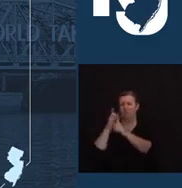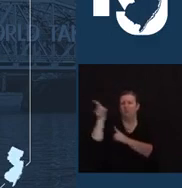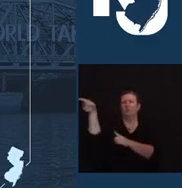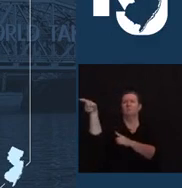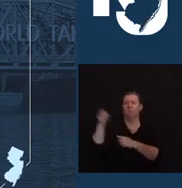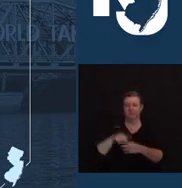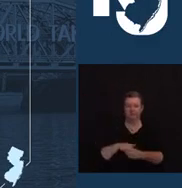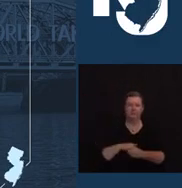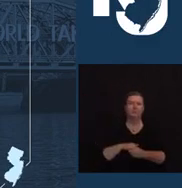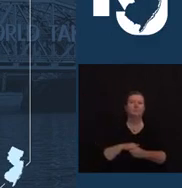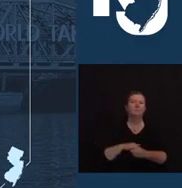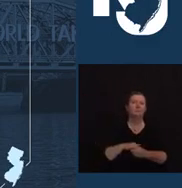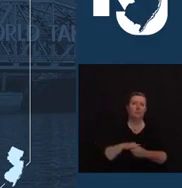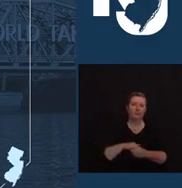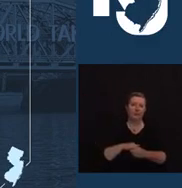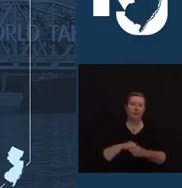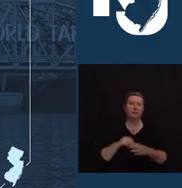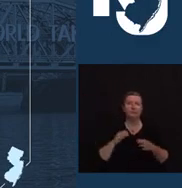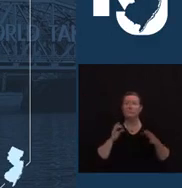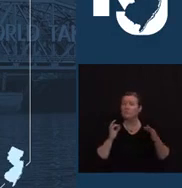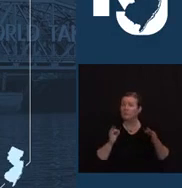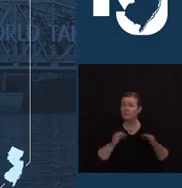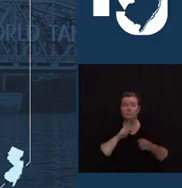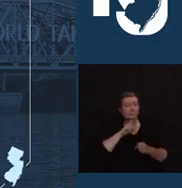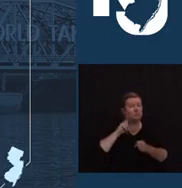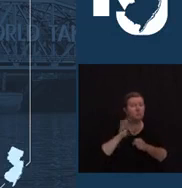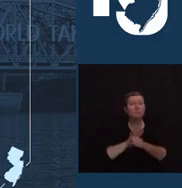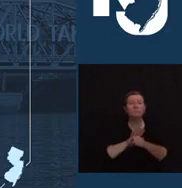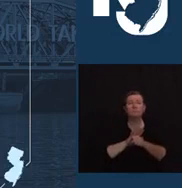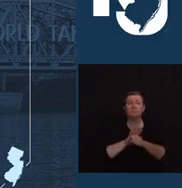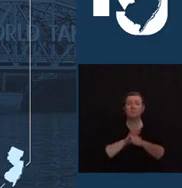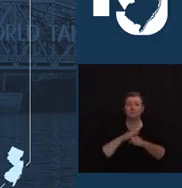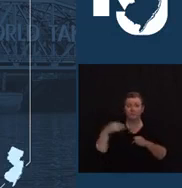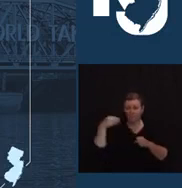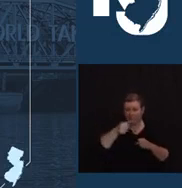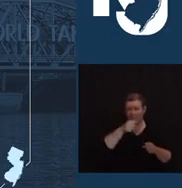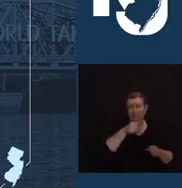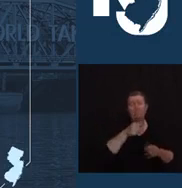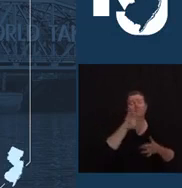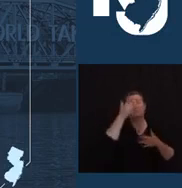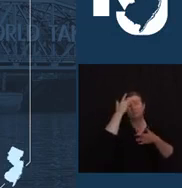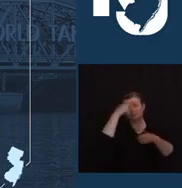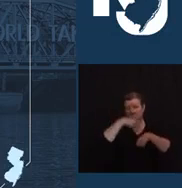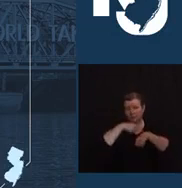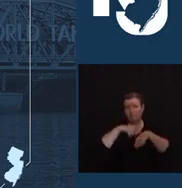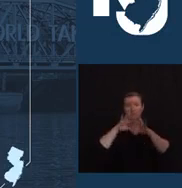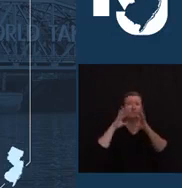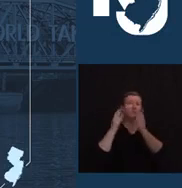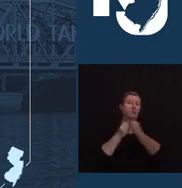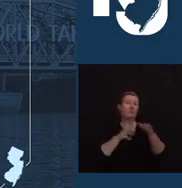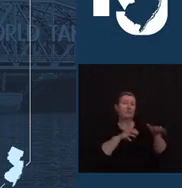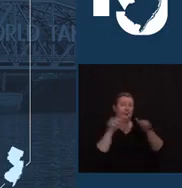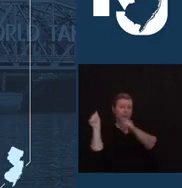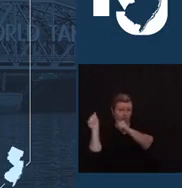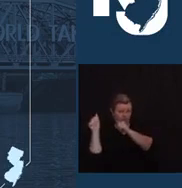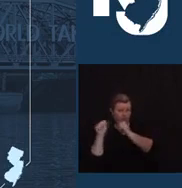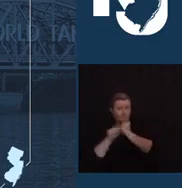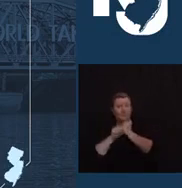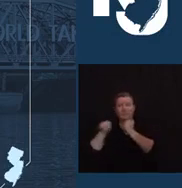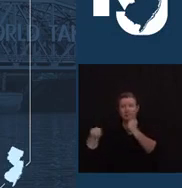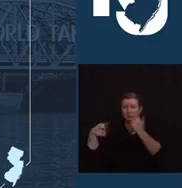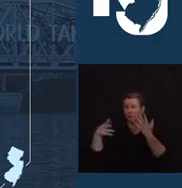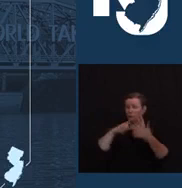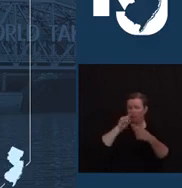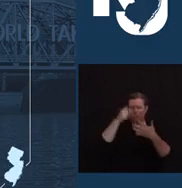guaranteed paid sick leave, expanded paid family leave, equal pay protections, all of which are among the strongest in the